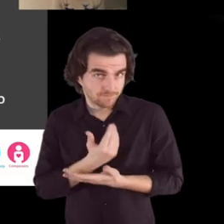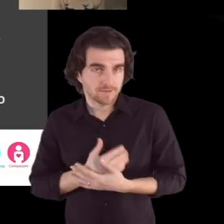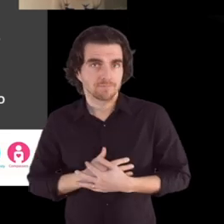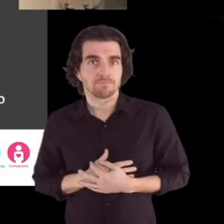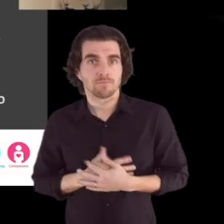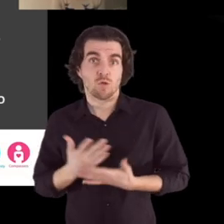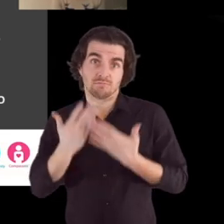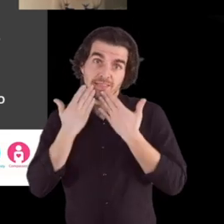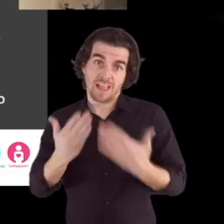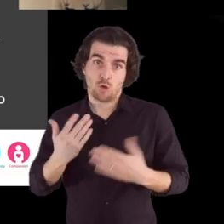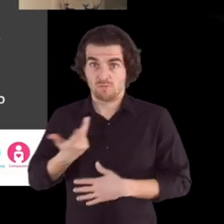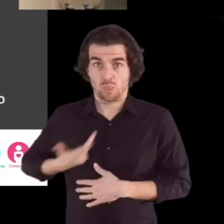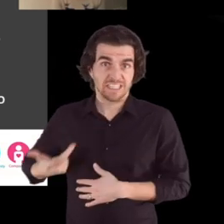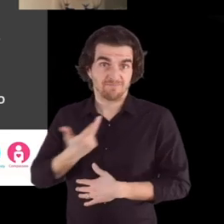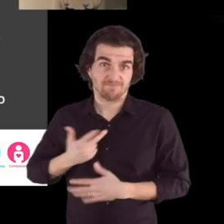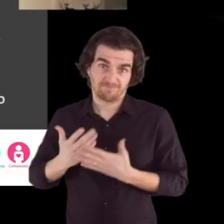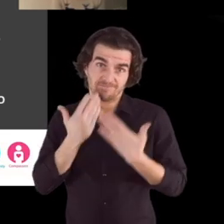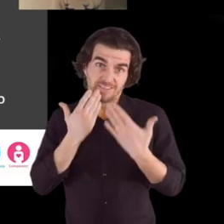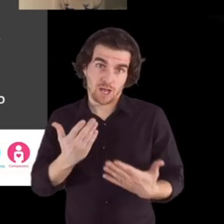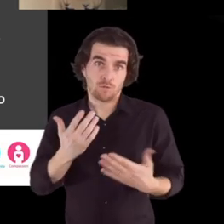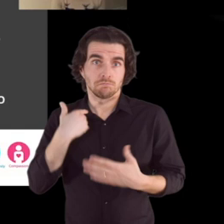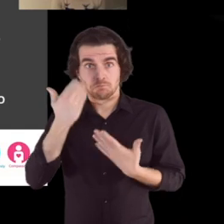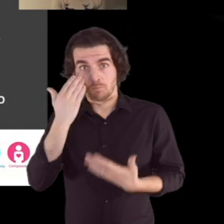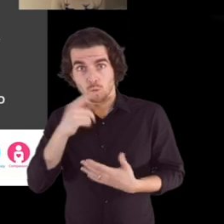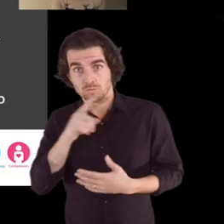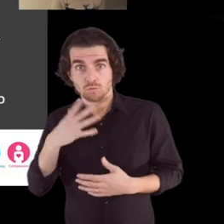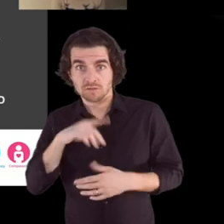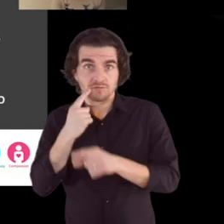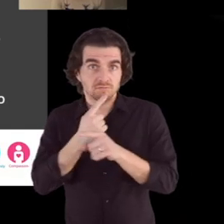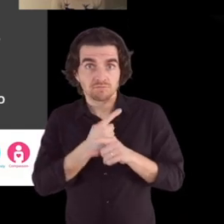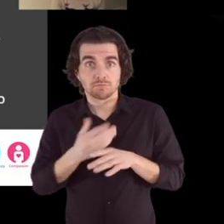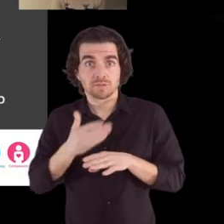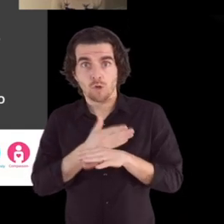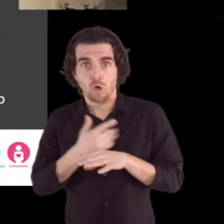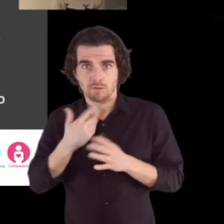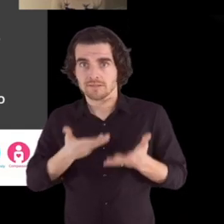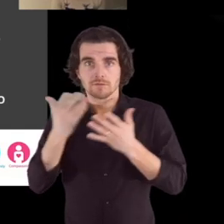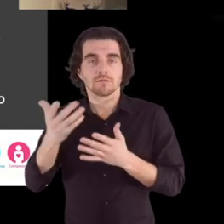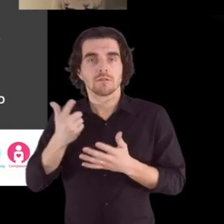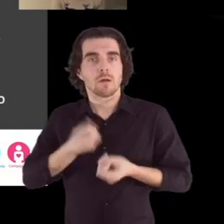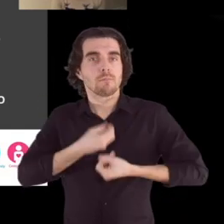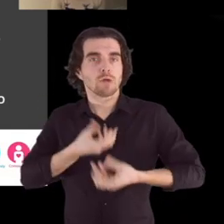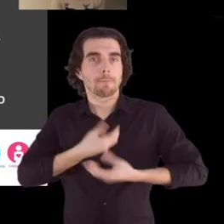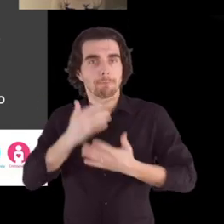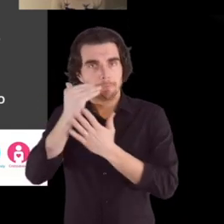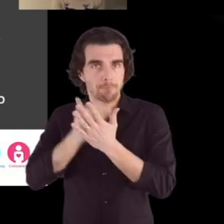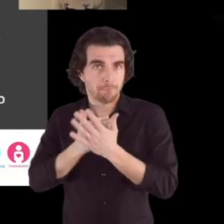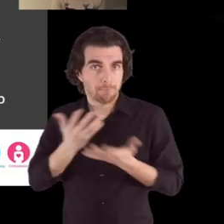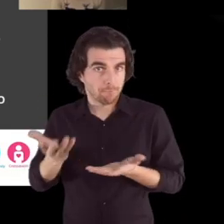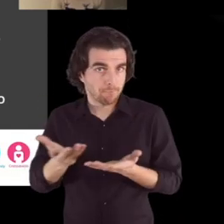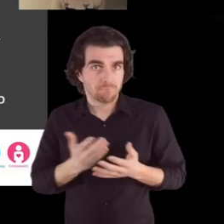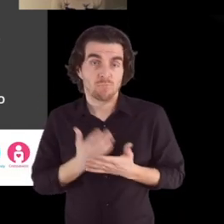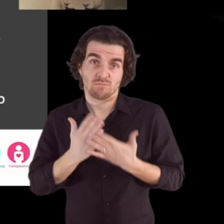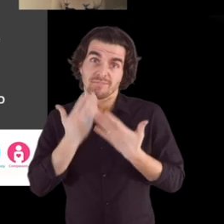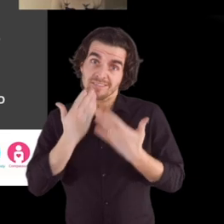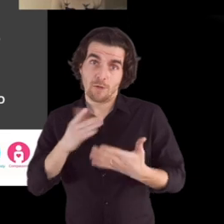other, and stay safe. And so thank you from all of us. Aoife and Ciara, I don't know if there's something maybe you want to say at this stage just before we go to our